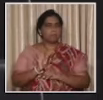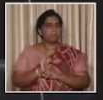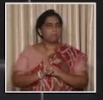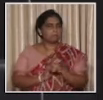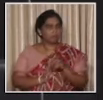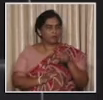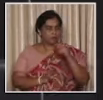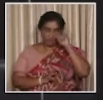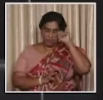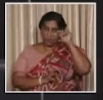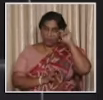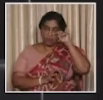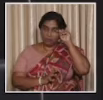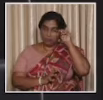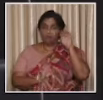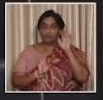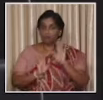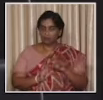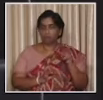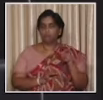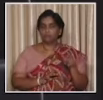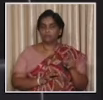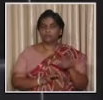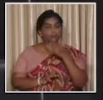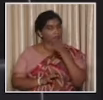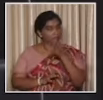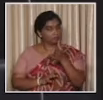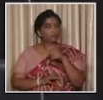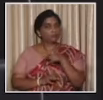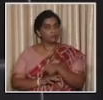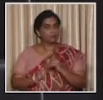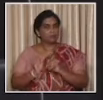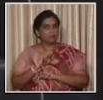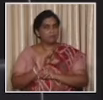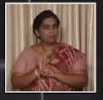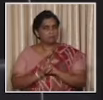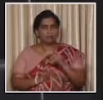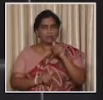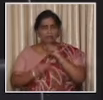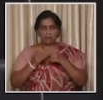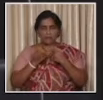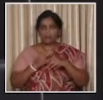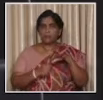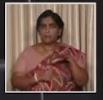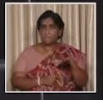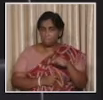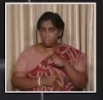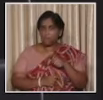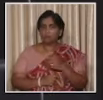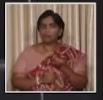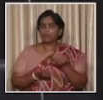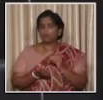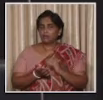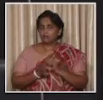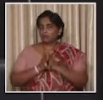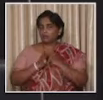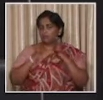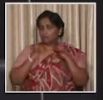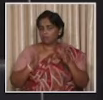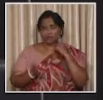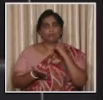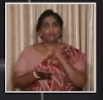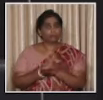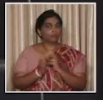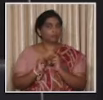So when you are using the expired chemicals, various other complications can come up. But I do not know why they had